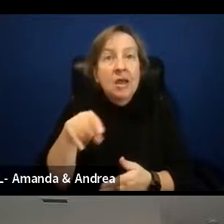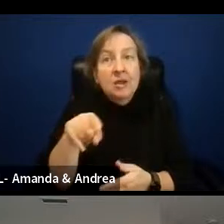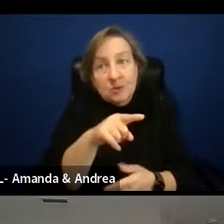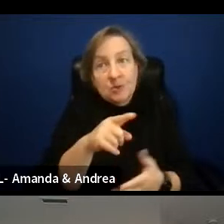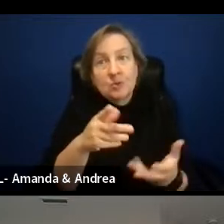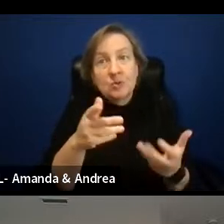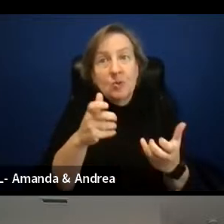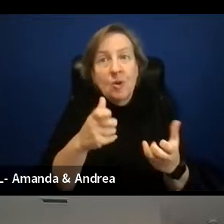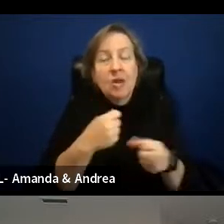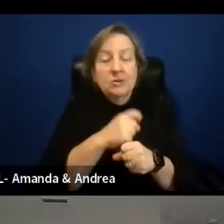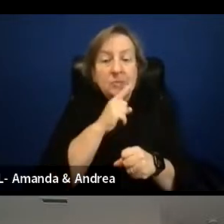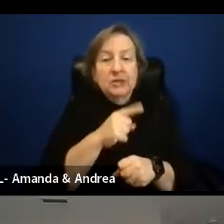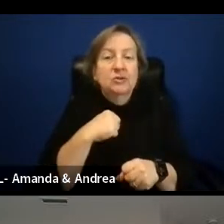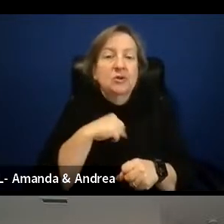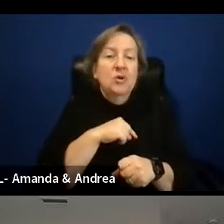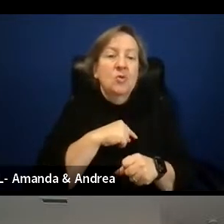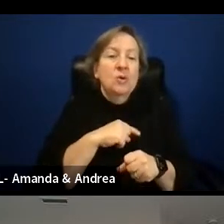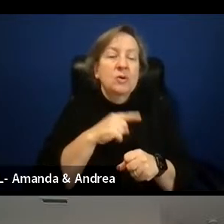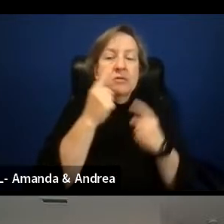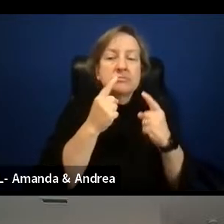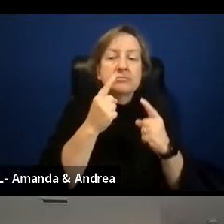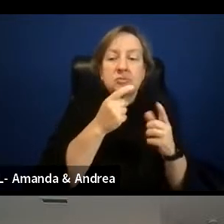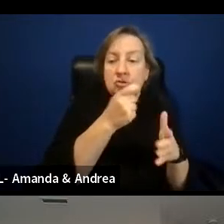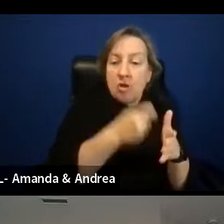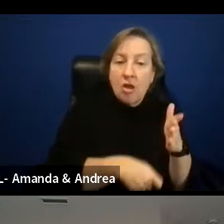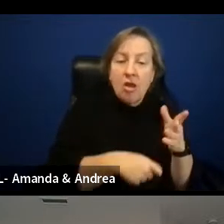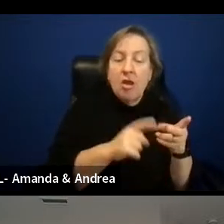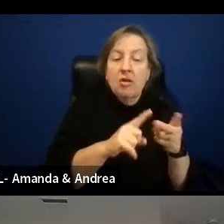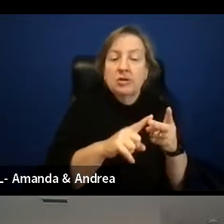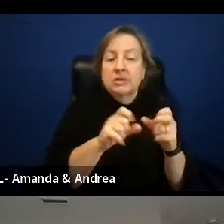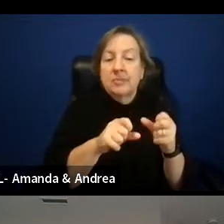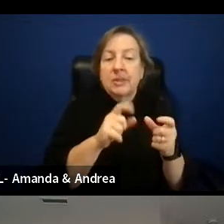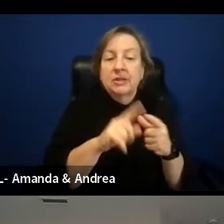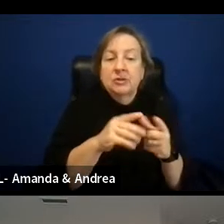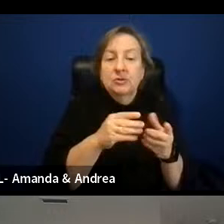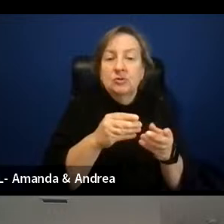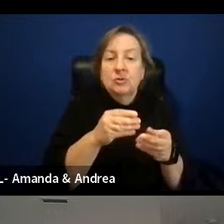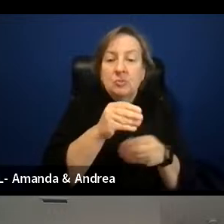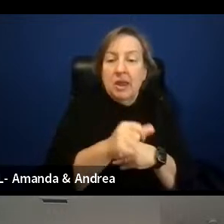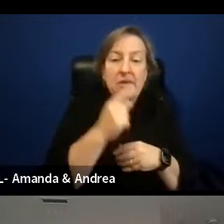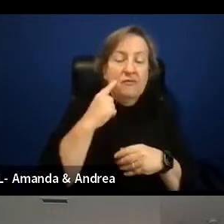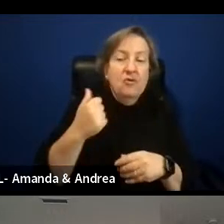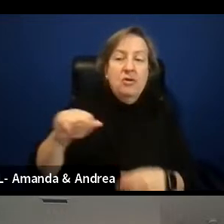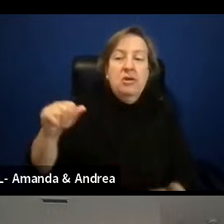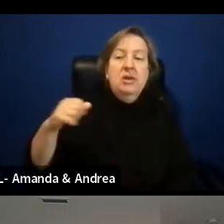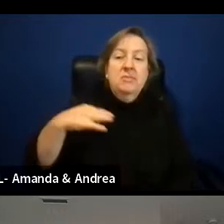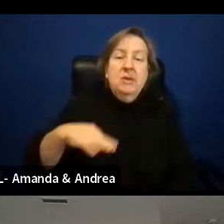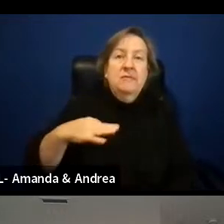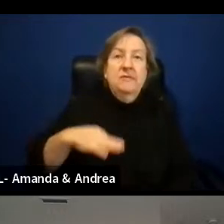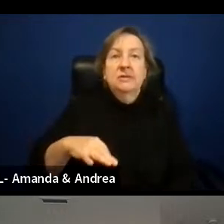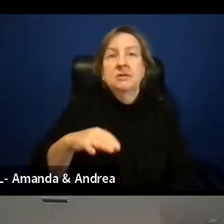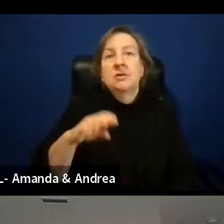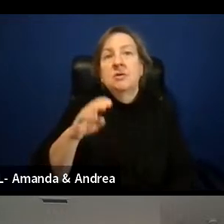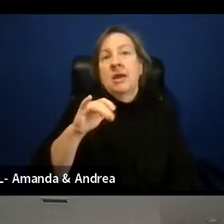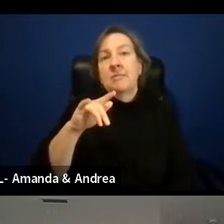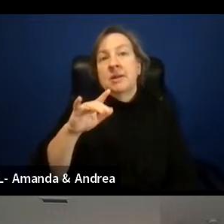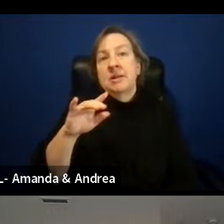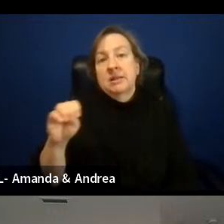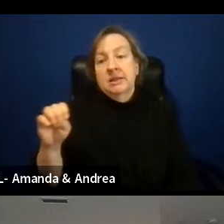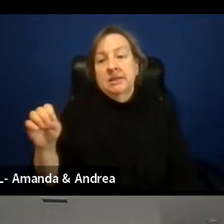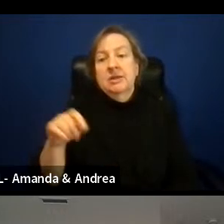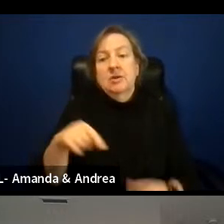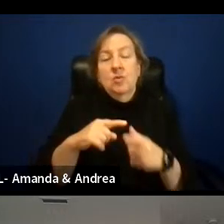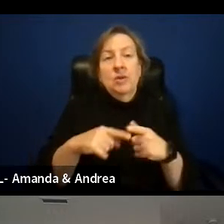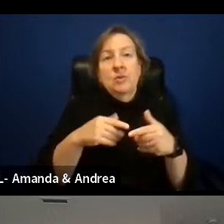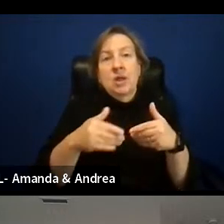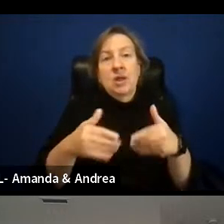to make sure that we were attending to cost and ability to fund any potential benefits. So Emily, as we walk through, we'll kind of share what all